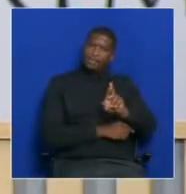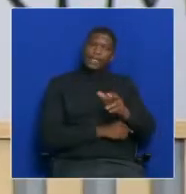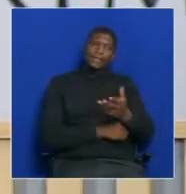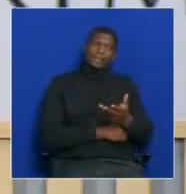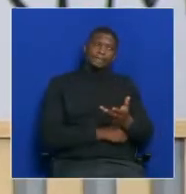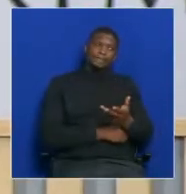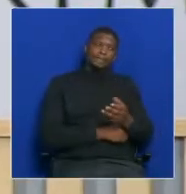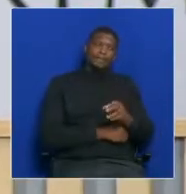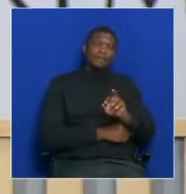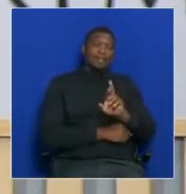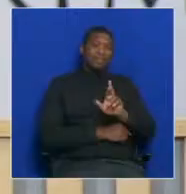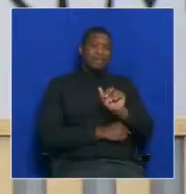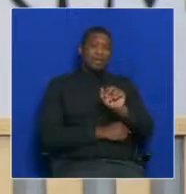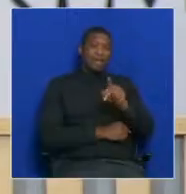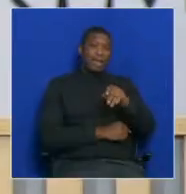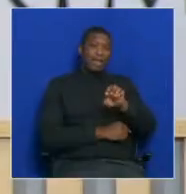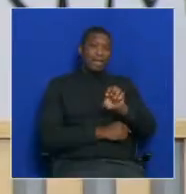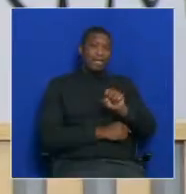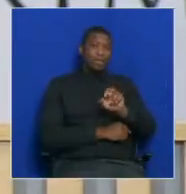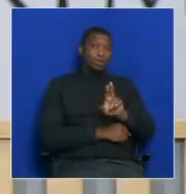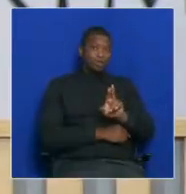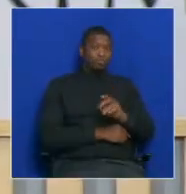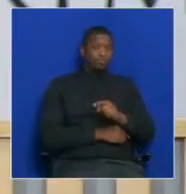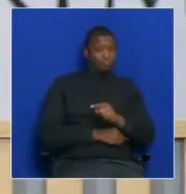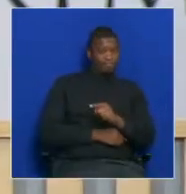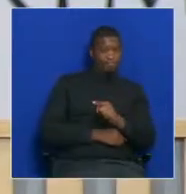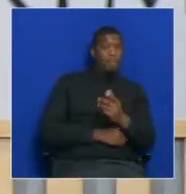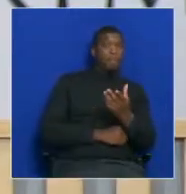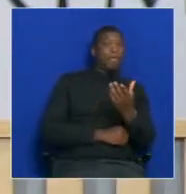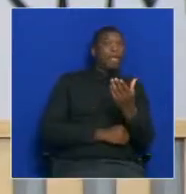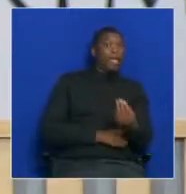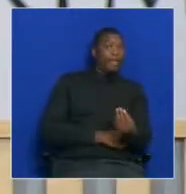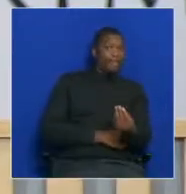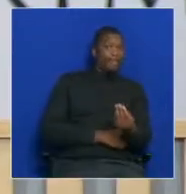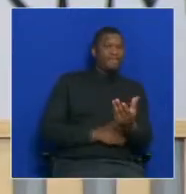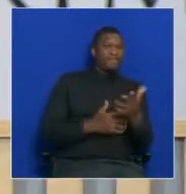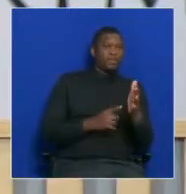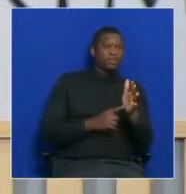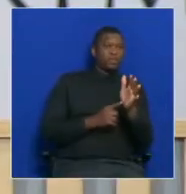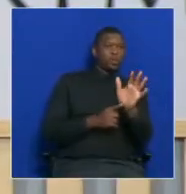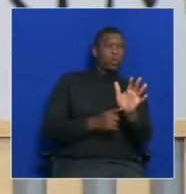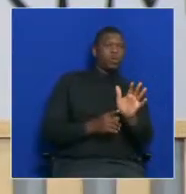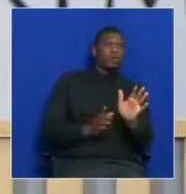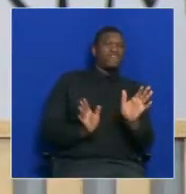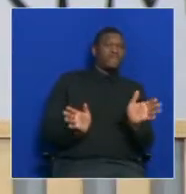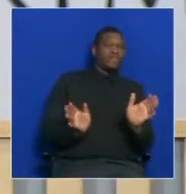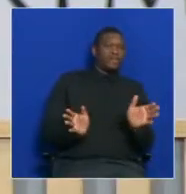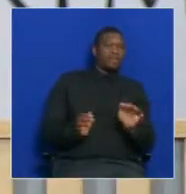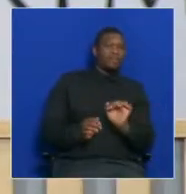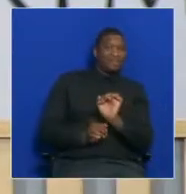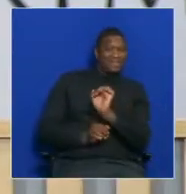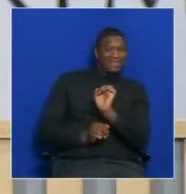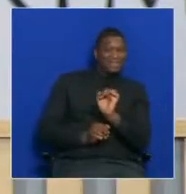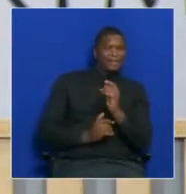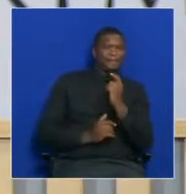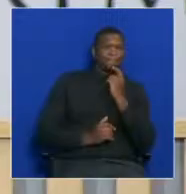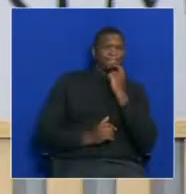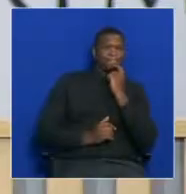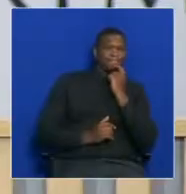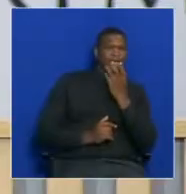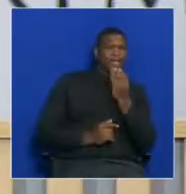Rapesu would have indicated that he suspects there is something wrong